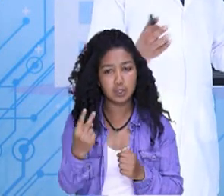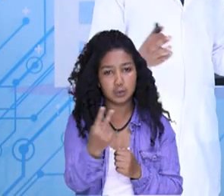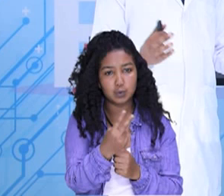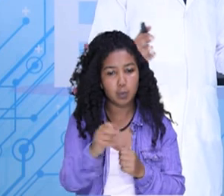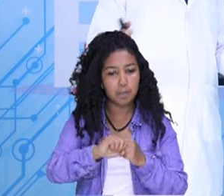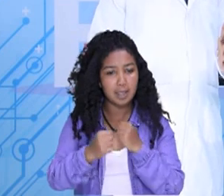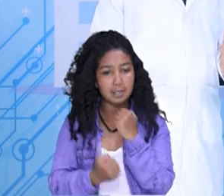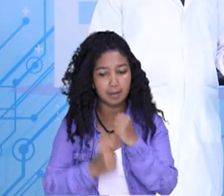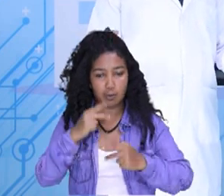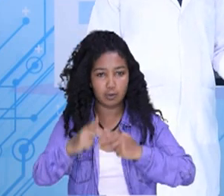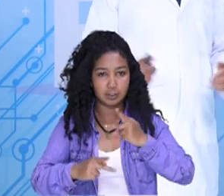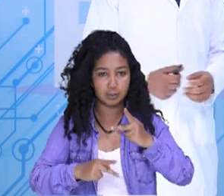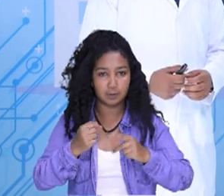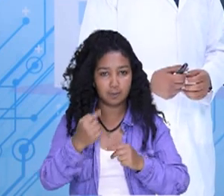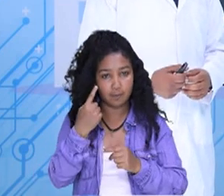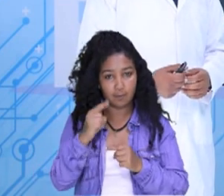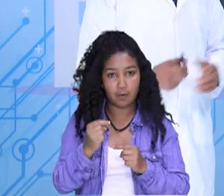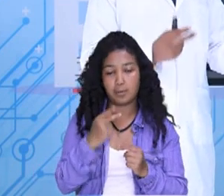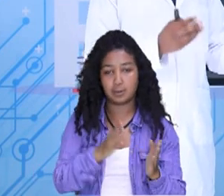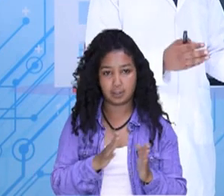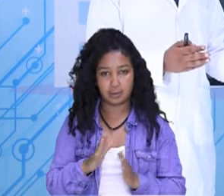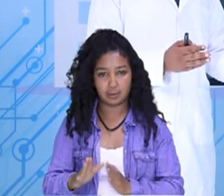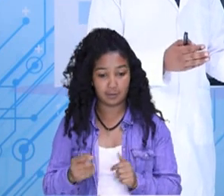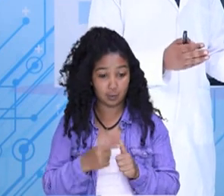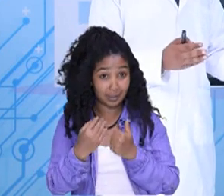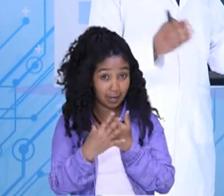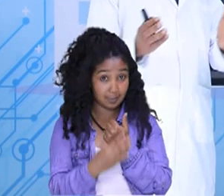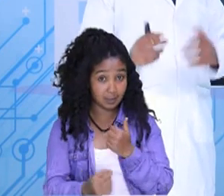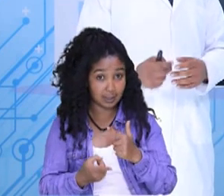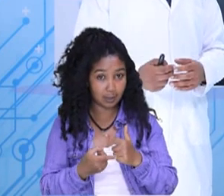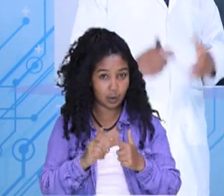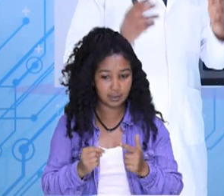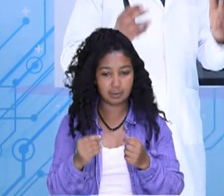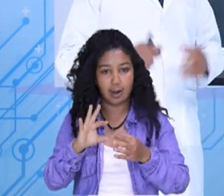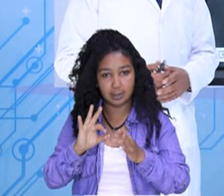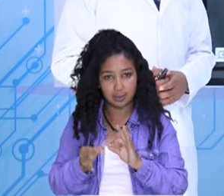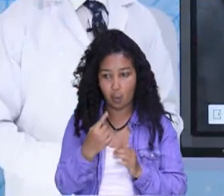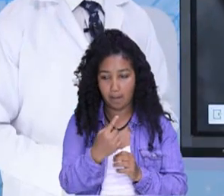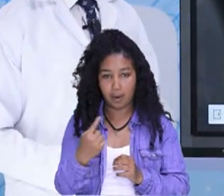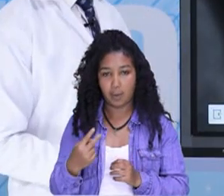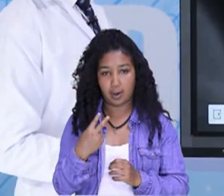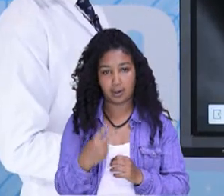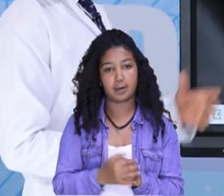two basic processes for protein synthesis, transcription and translation, one by